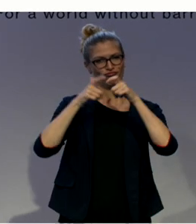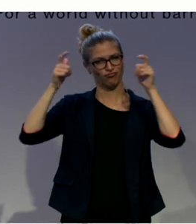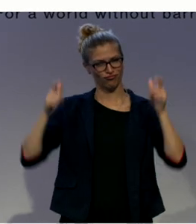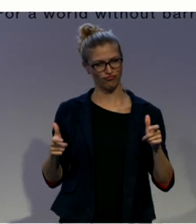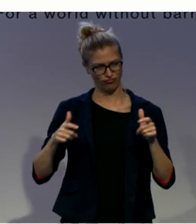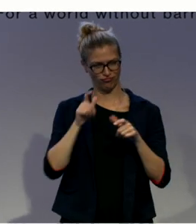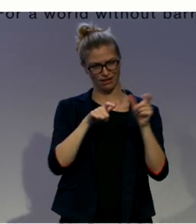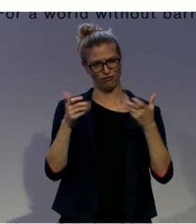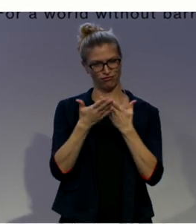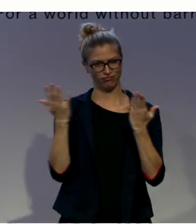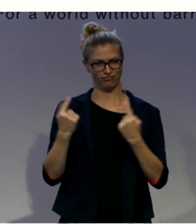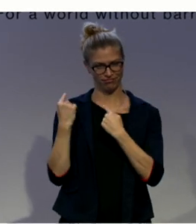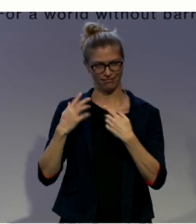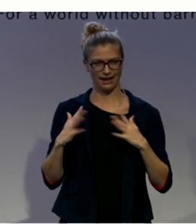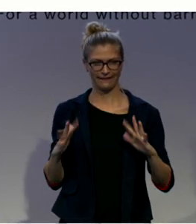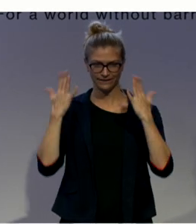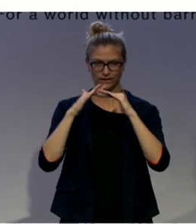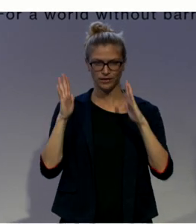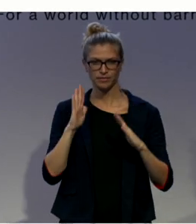that we call PPCIL.